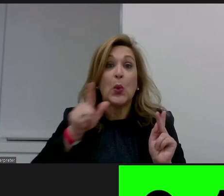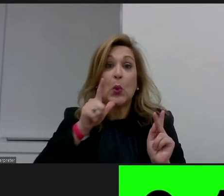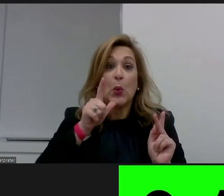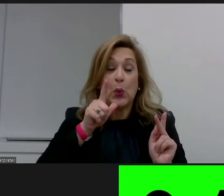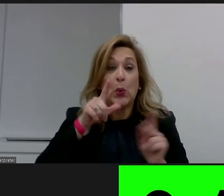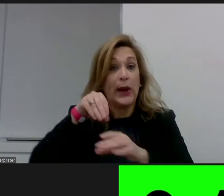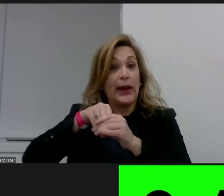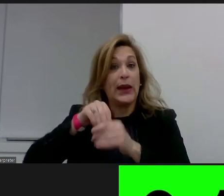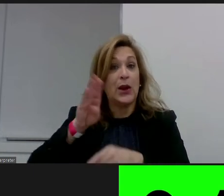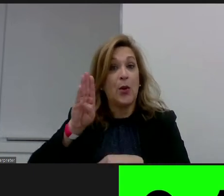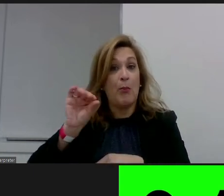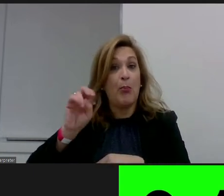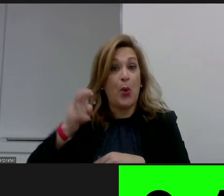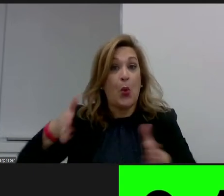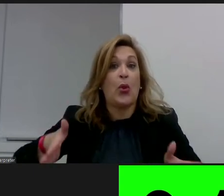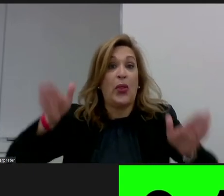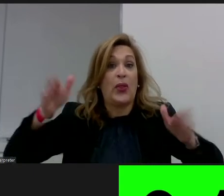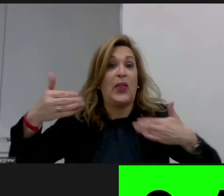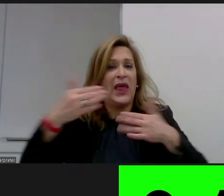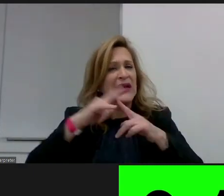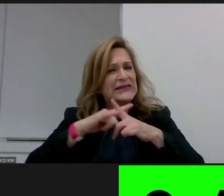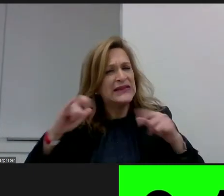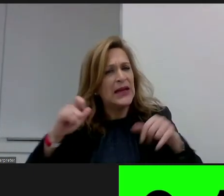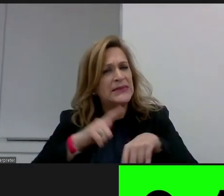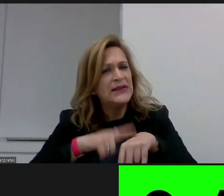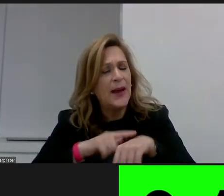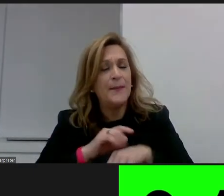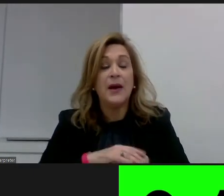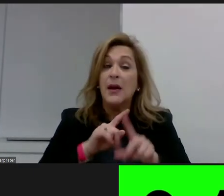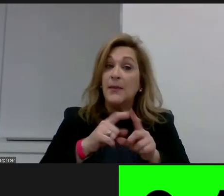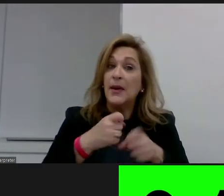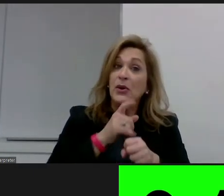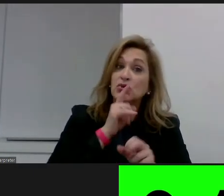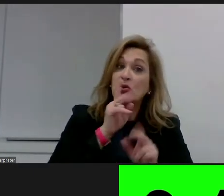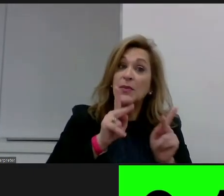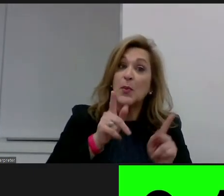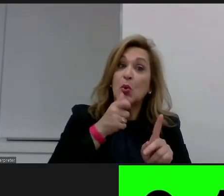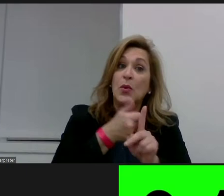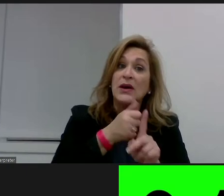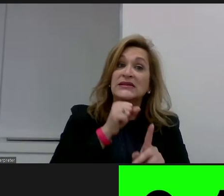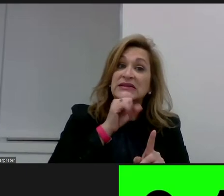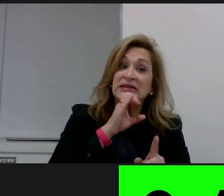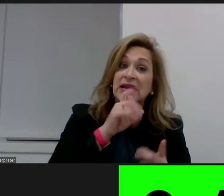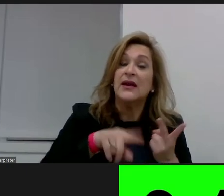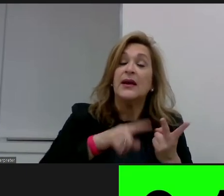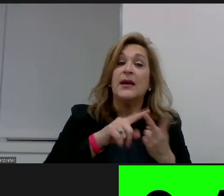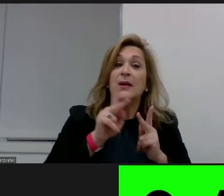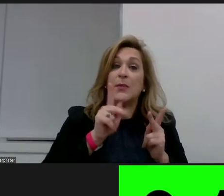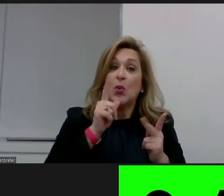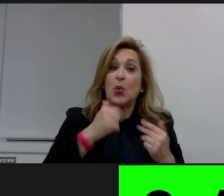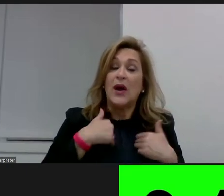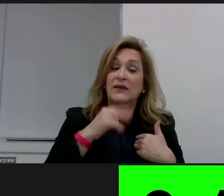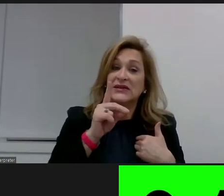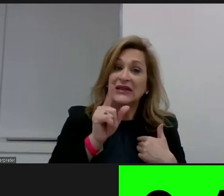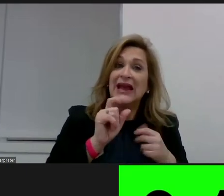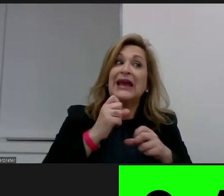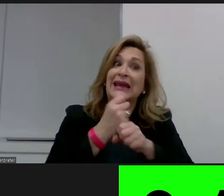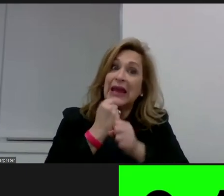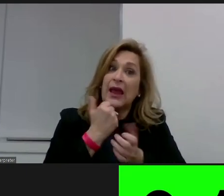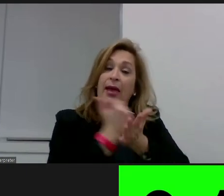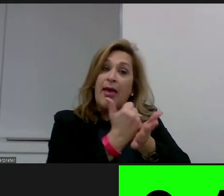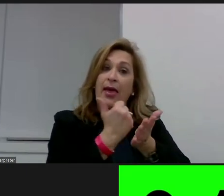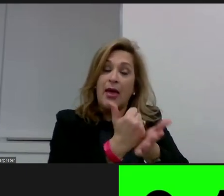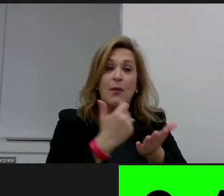same time, but we also need to make sure that seniors and people with disabilities are getting the help to make sure they can energize the